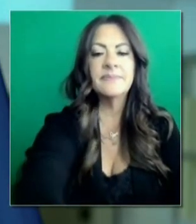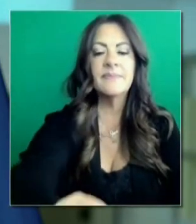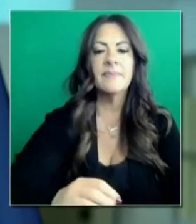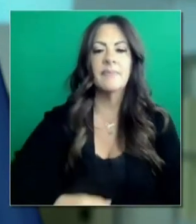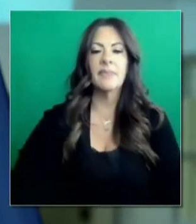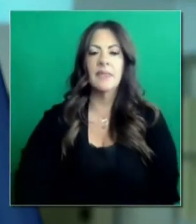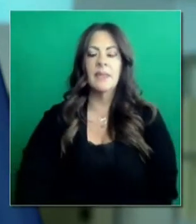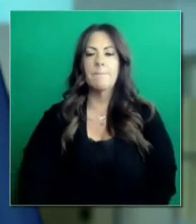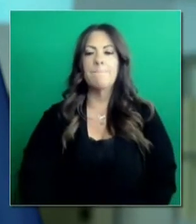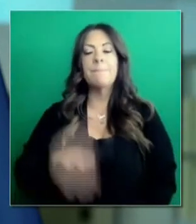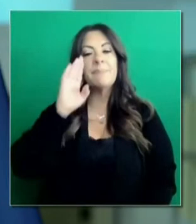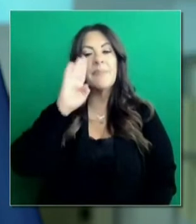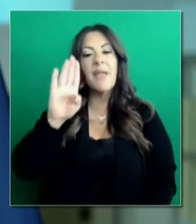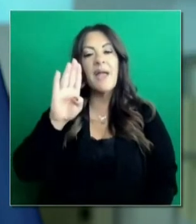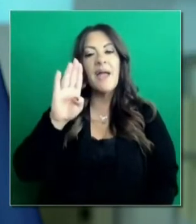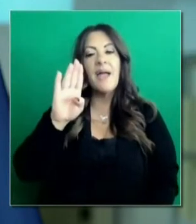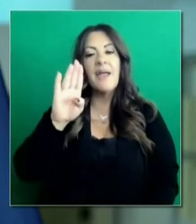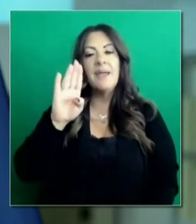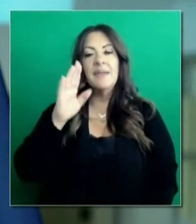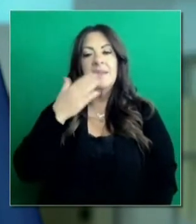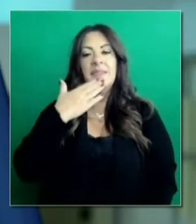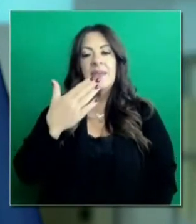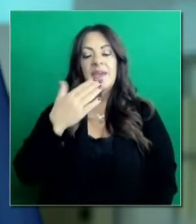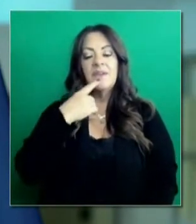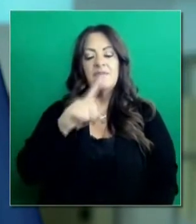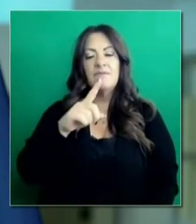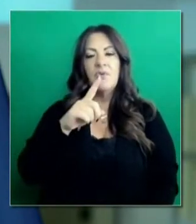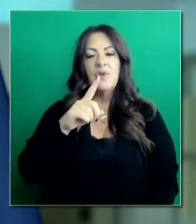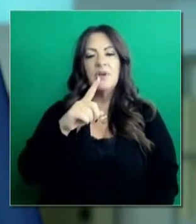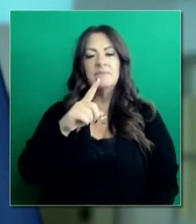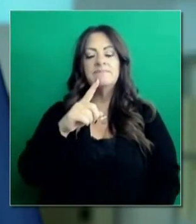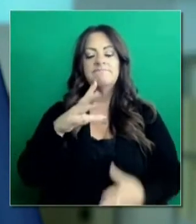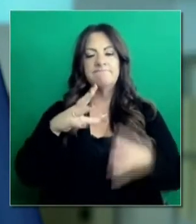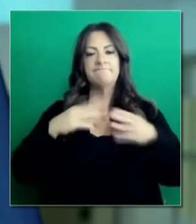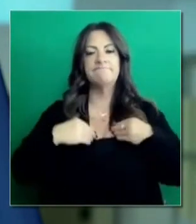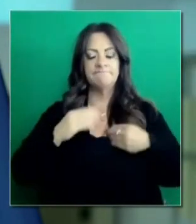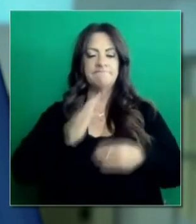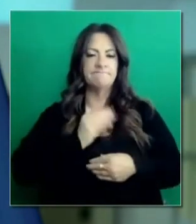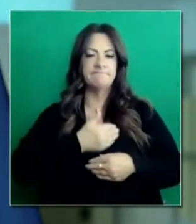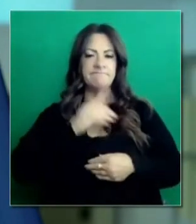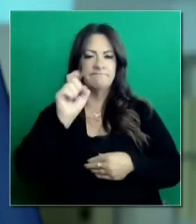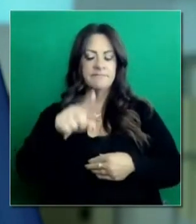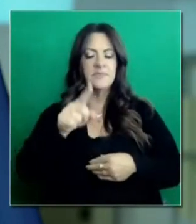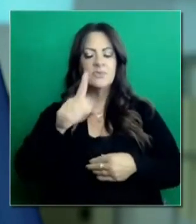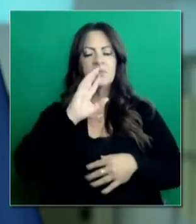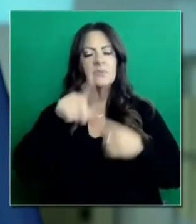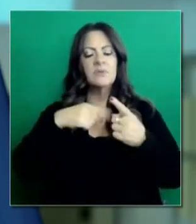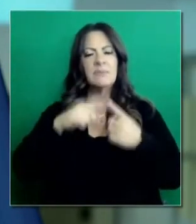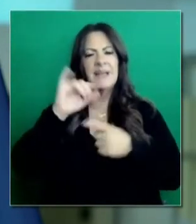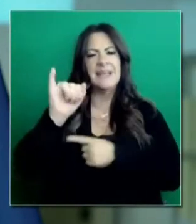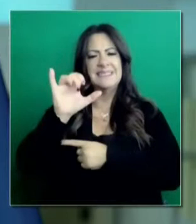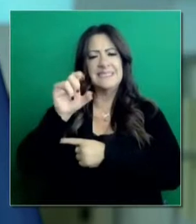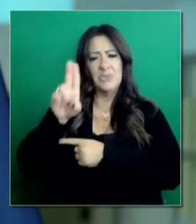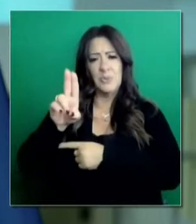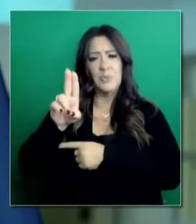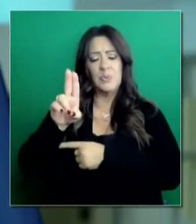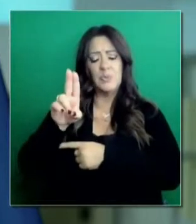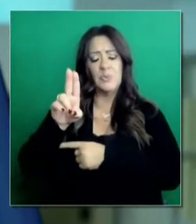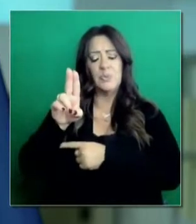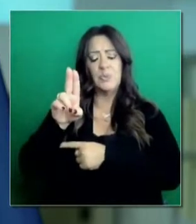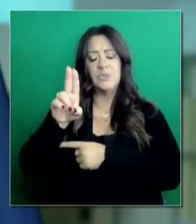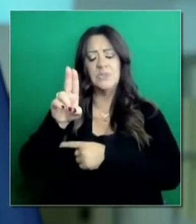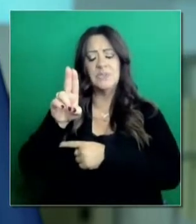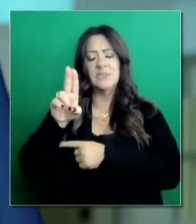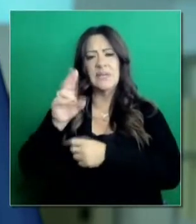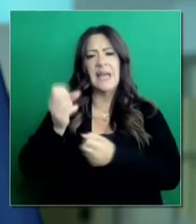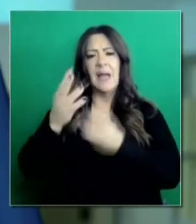Hi, Governor. Thanks for taking our question. So you showed us the projected ICU capacity for February 21st. But